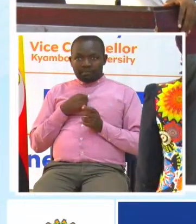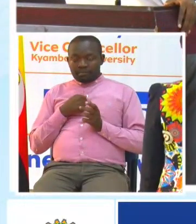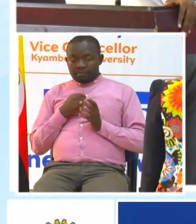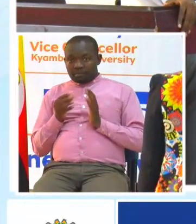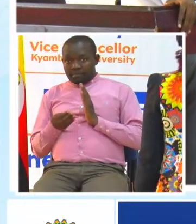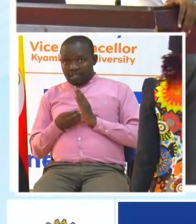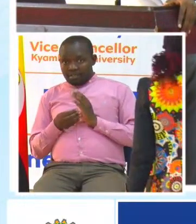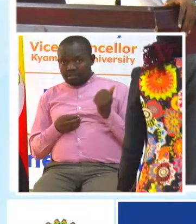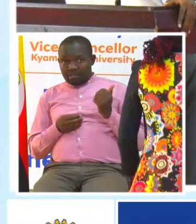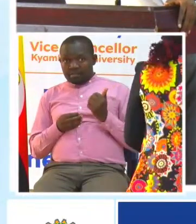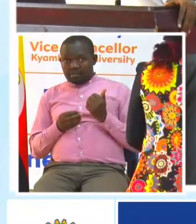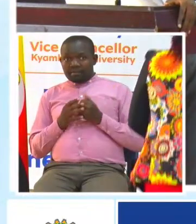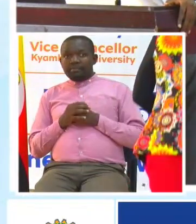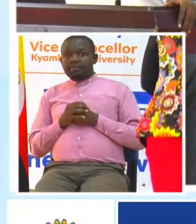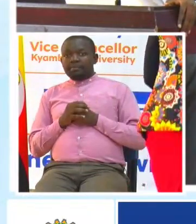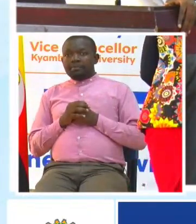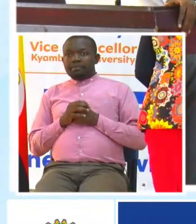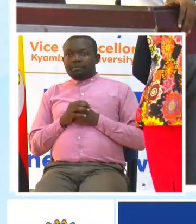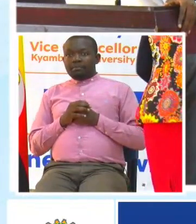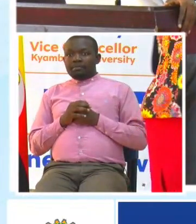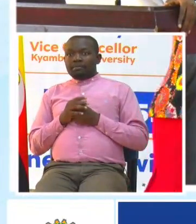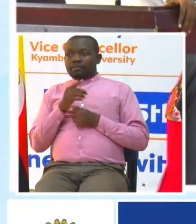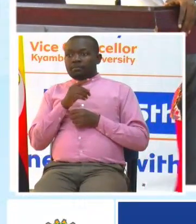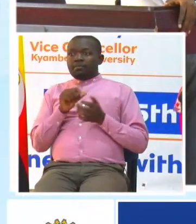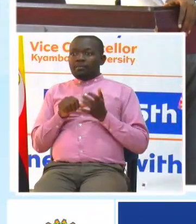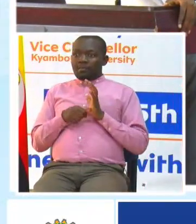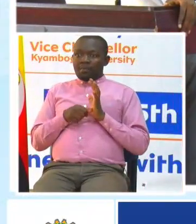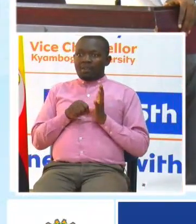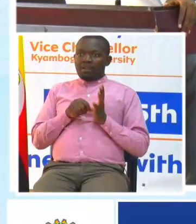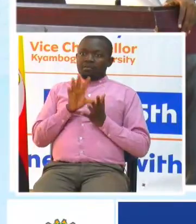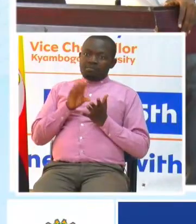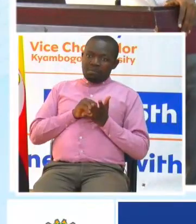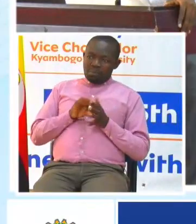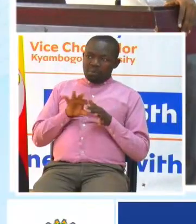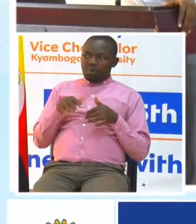Yes. So about the transcript testimonial,